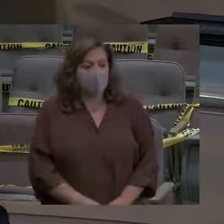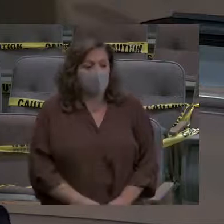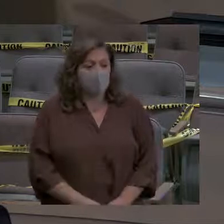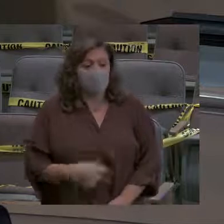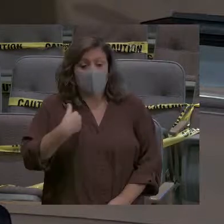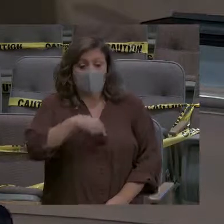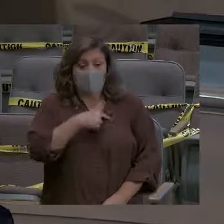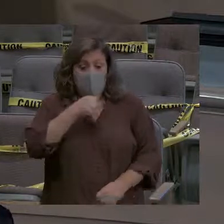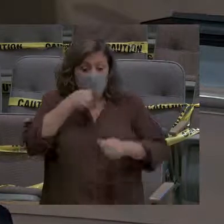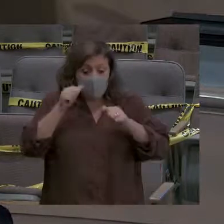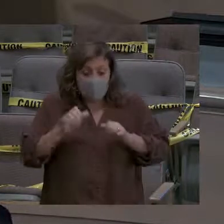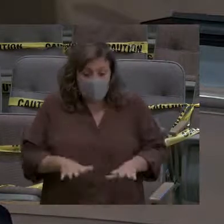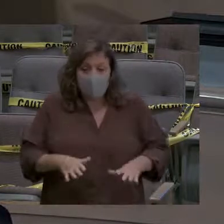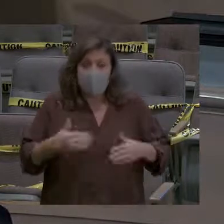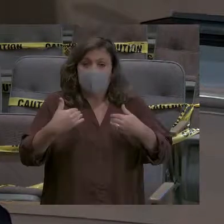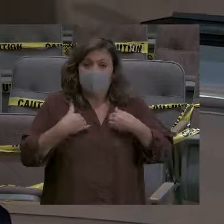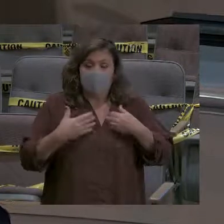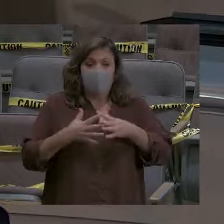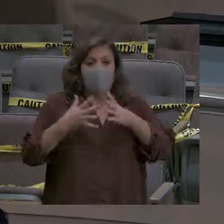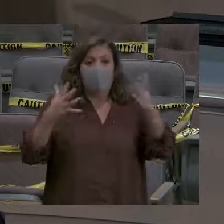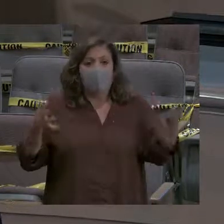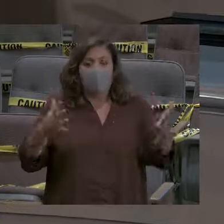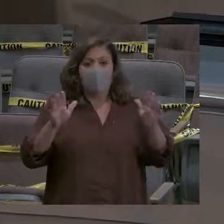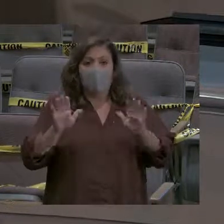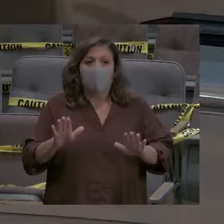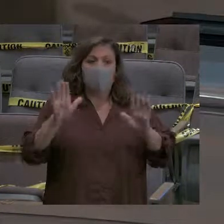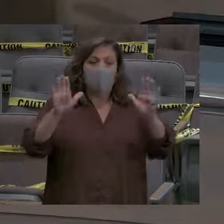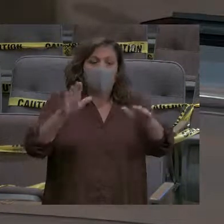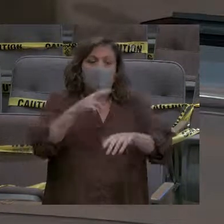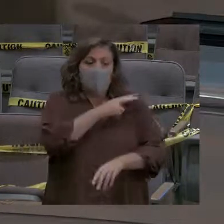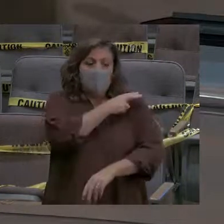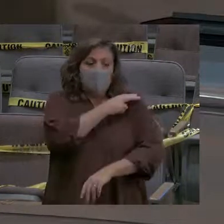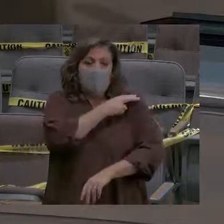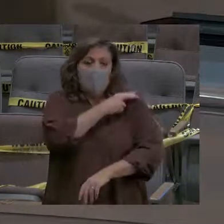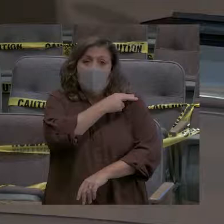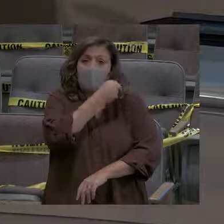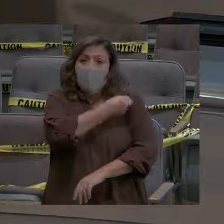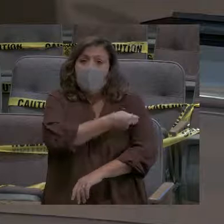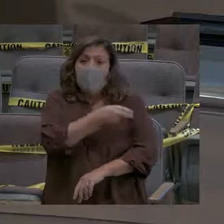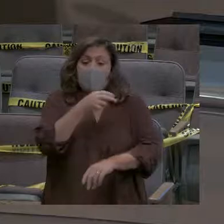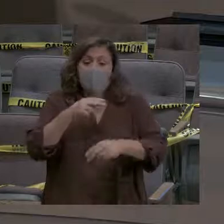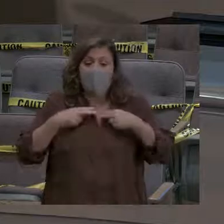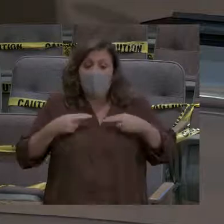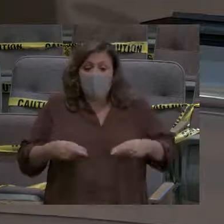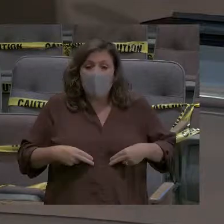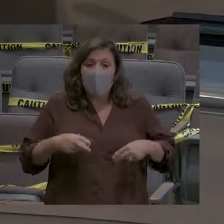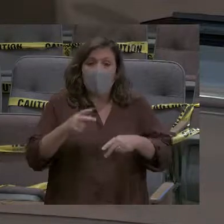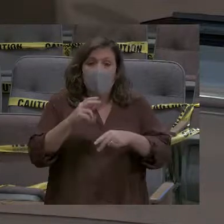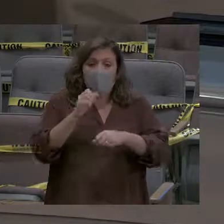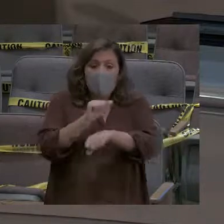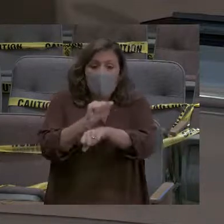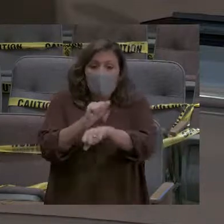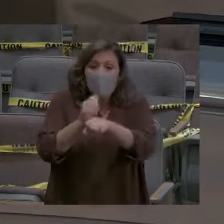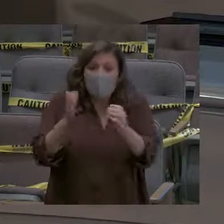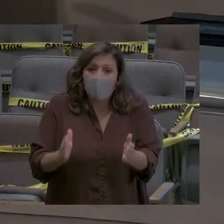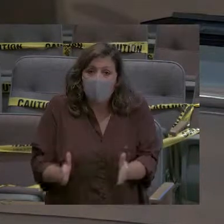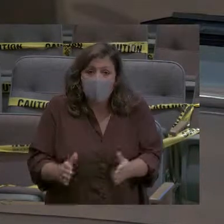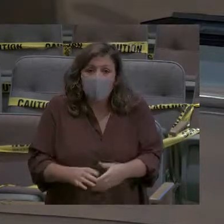we blessed to have tremendous healthcare workers that are continuing to work very hard, but that are also seeing